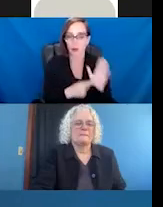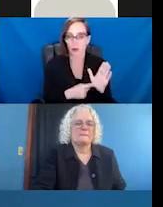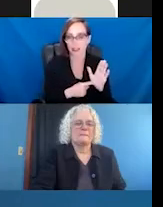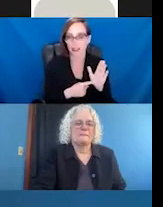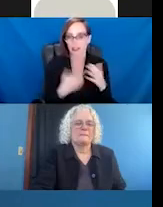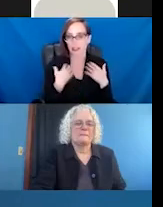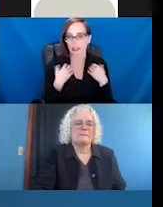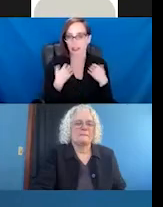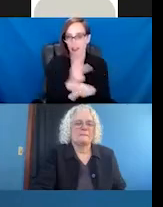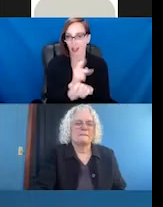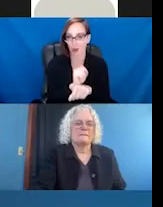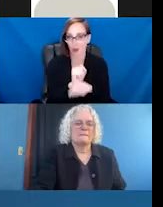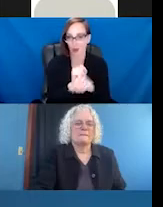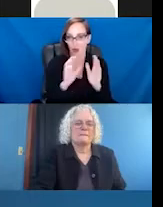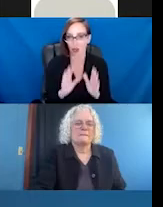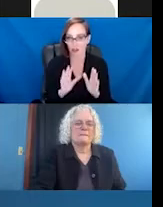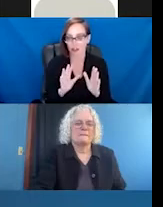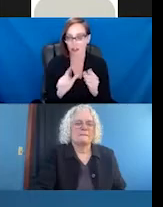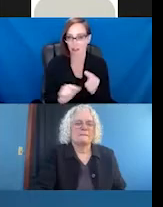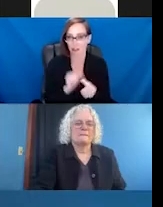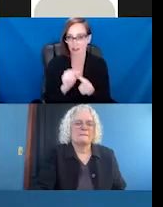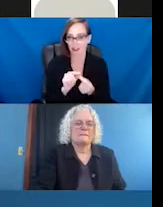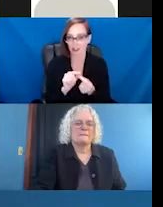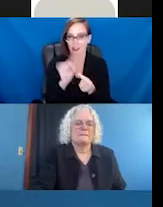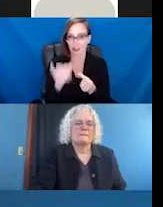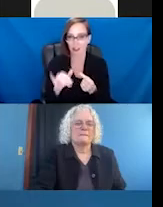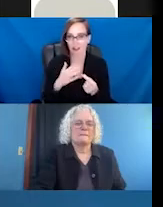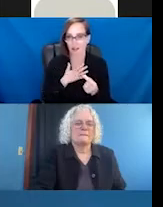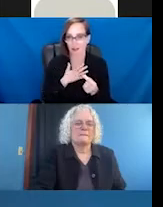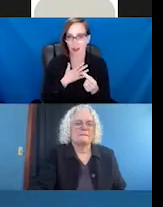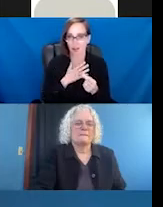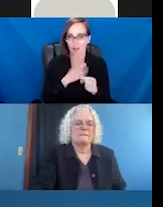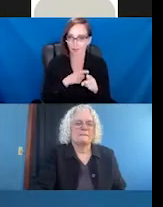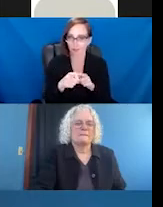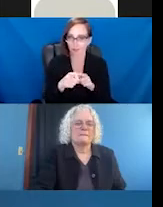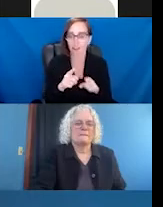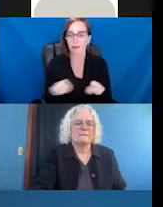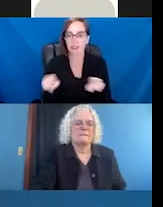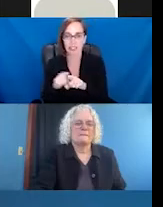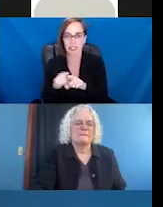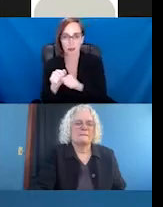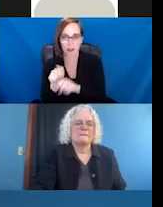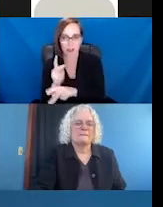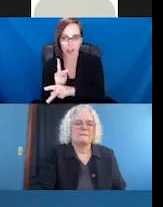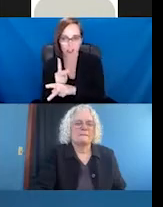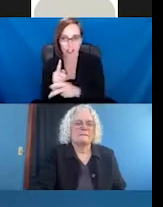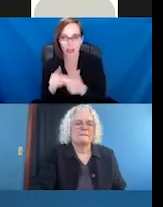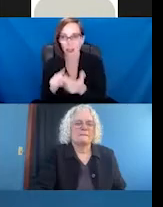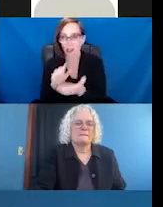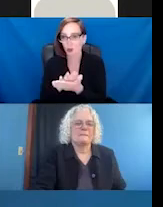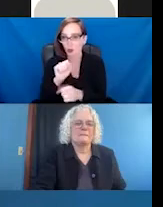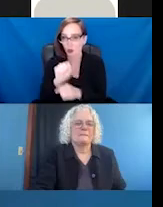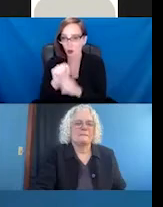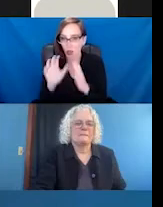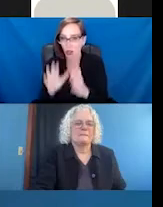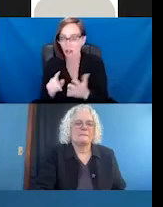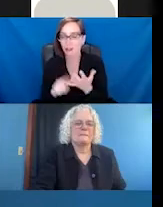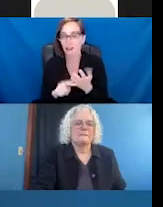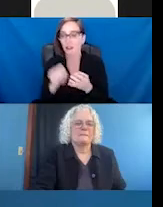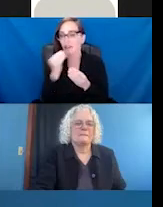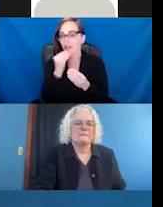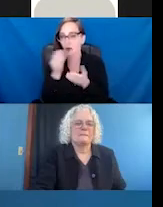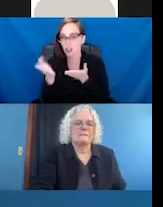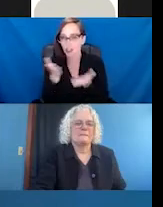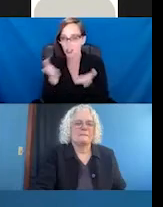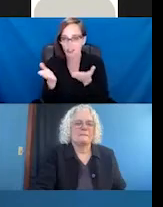that's the workforce that I work with. But the same could be said of childcare, school workers, food service, and other service